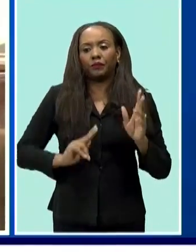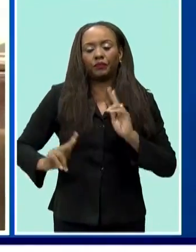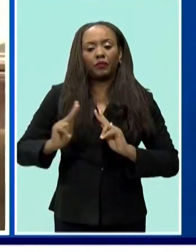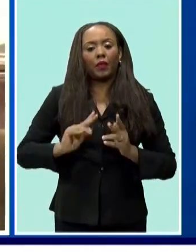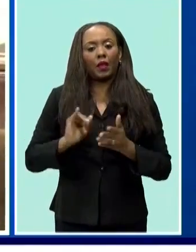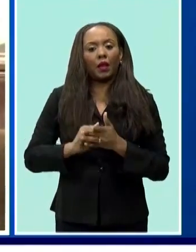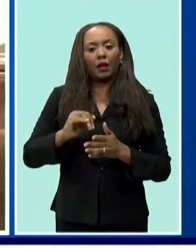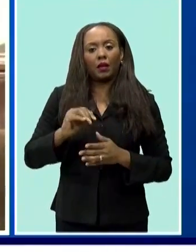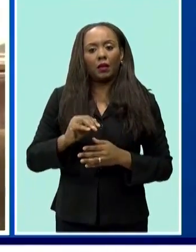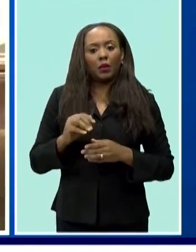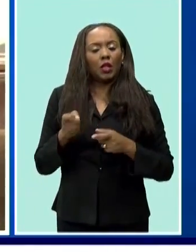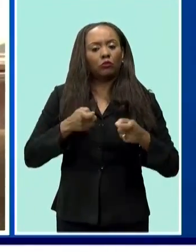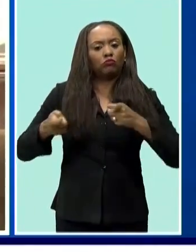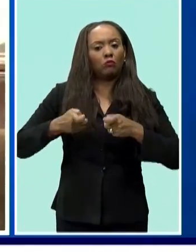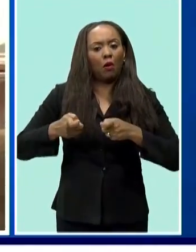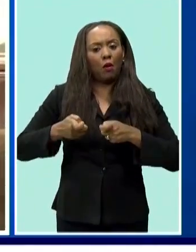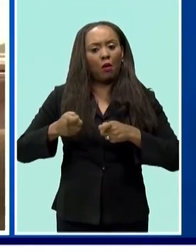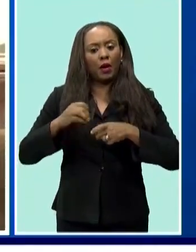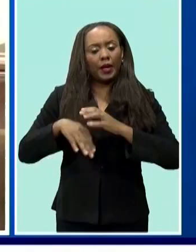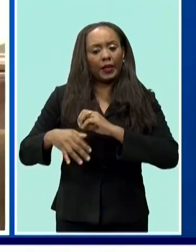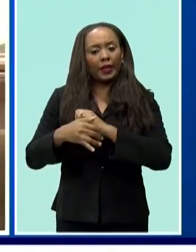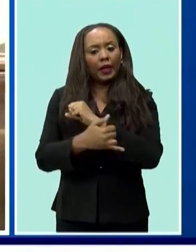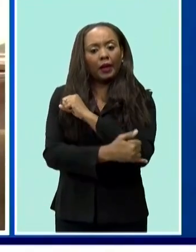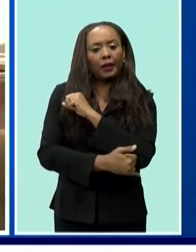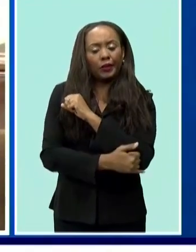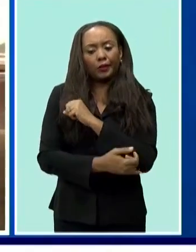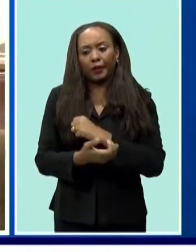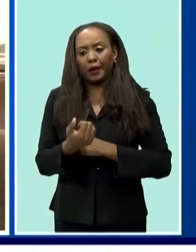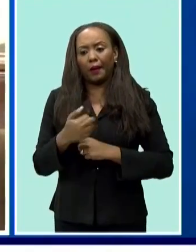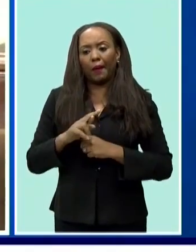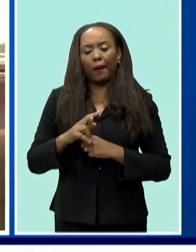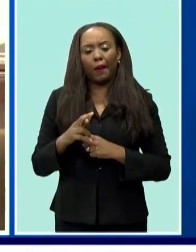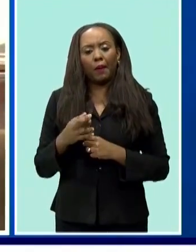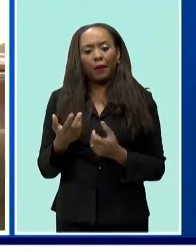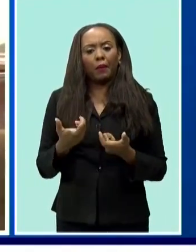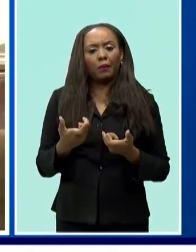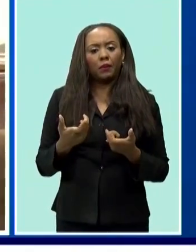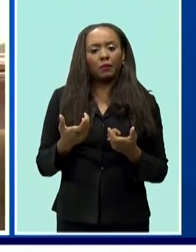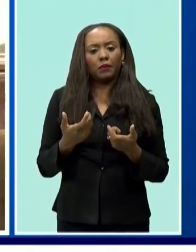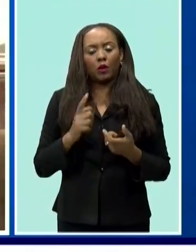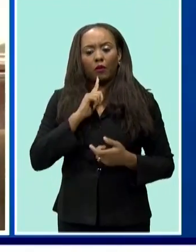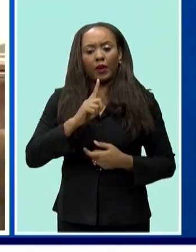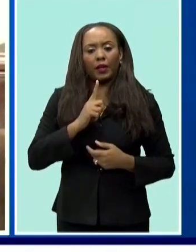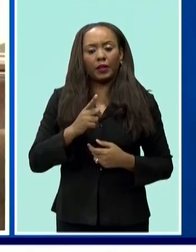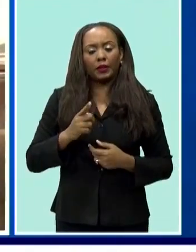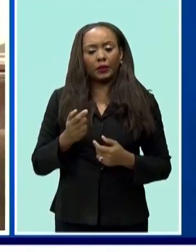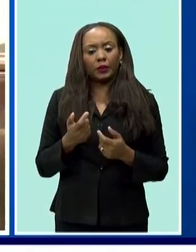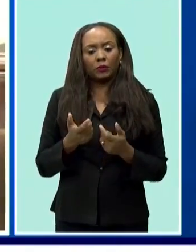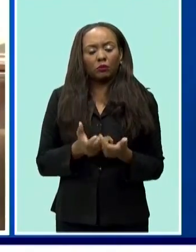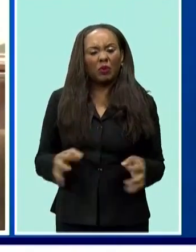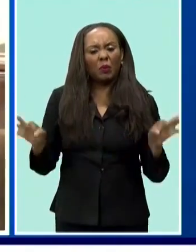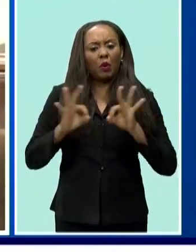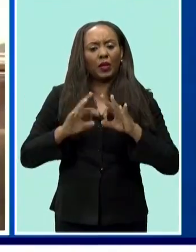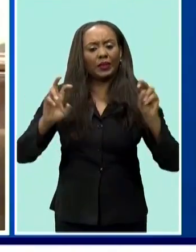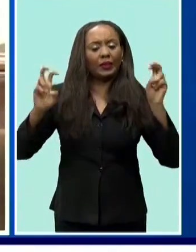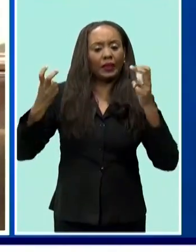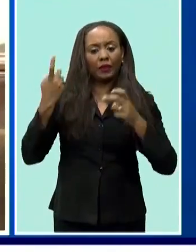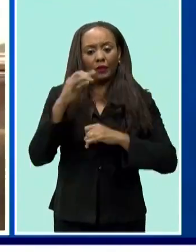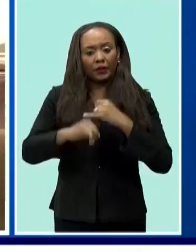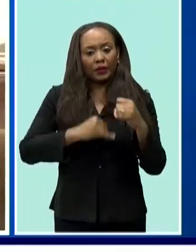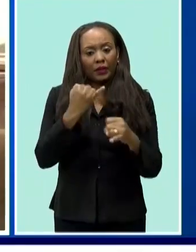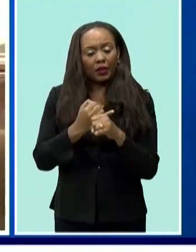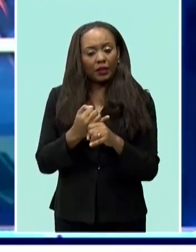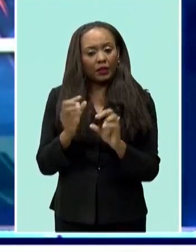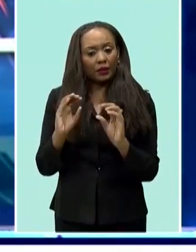prominent public office or who has held prominent public office in any international